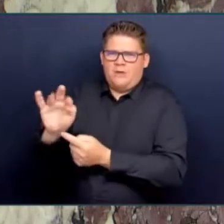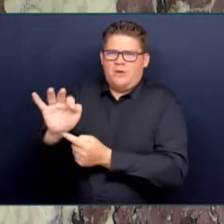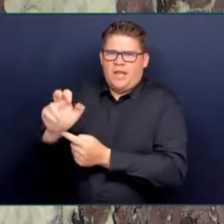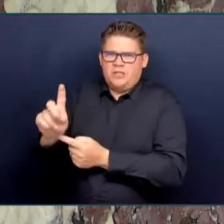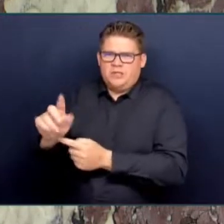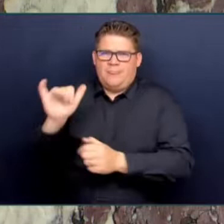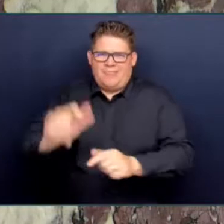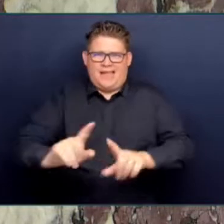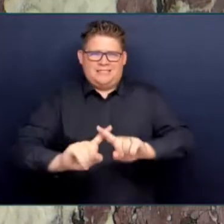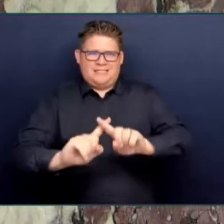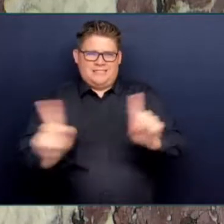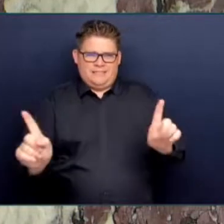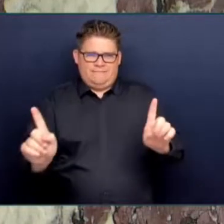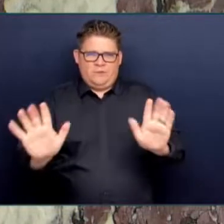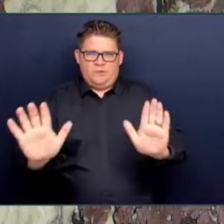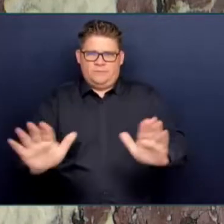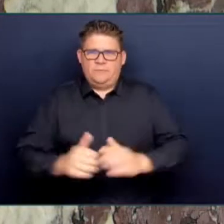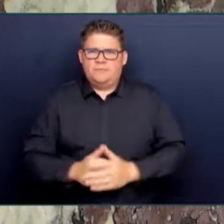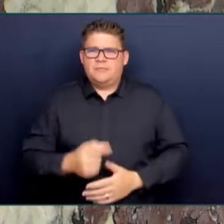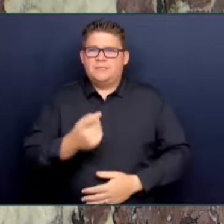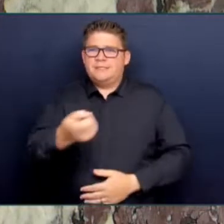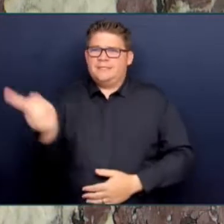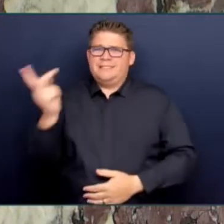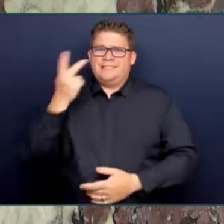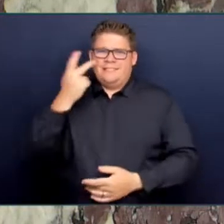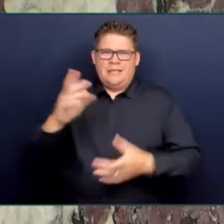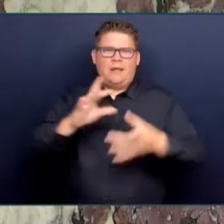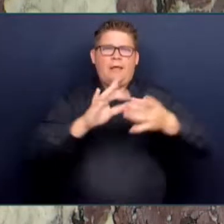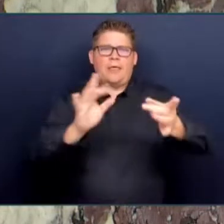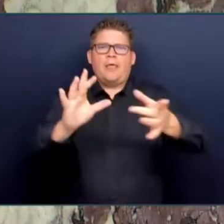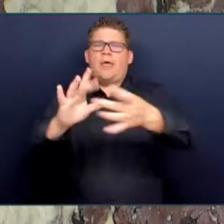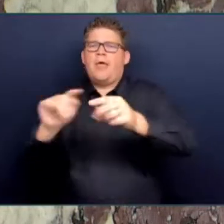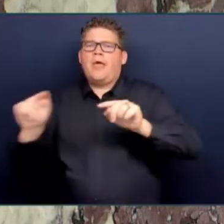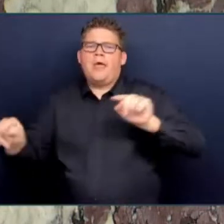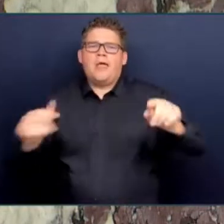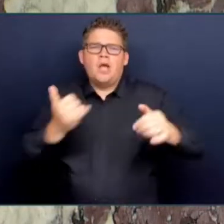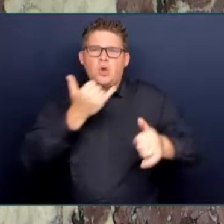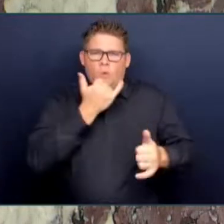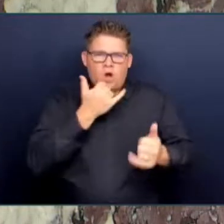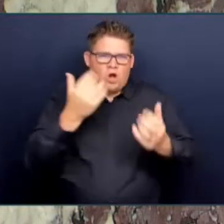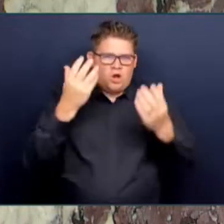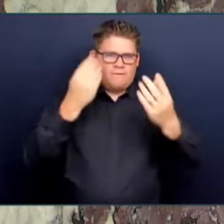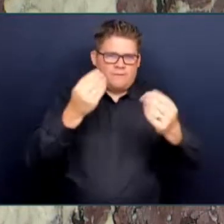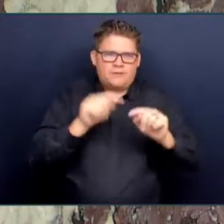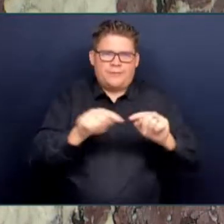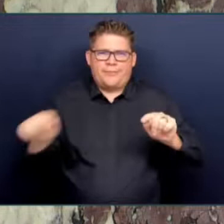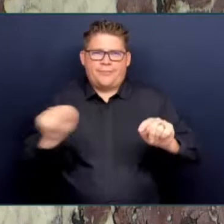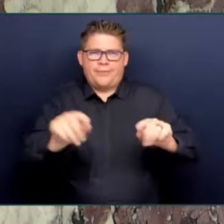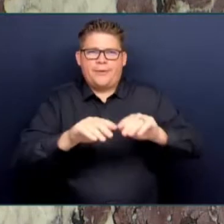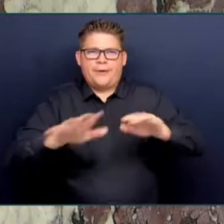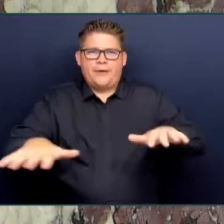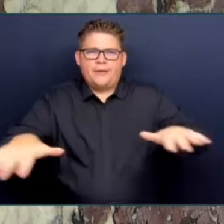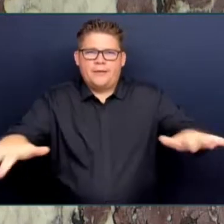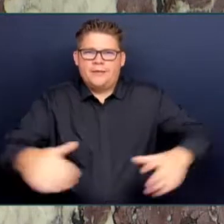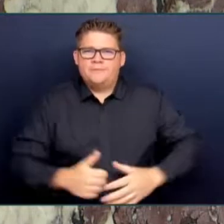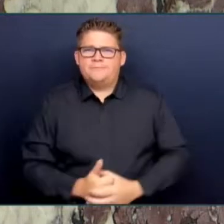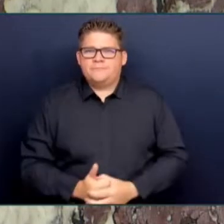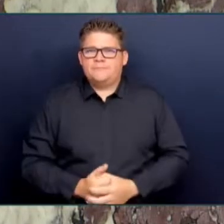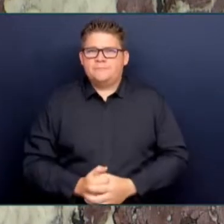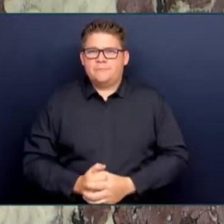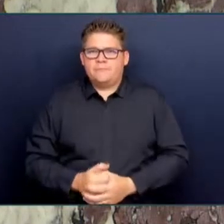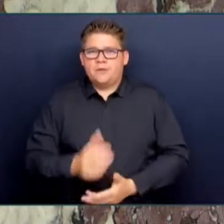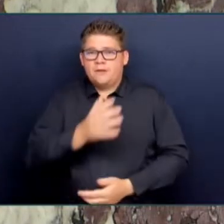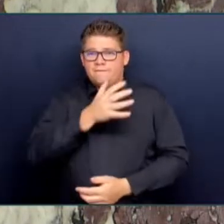narrative continued, and the reason why it's so unfortunate is it has put a lot of pressure and a lot of stress on our farmers, so I'm